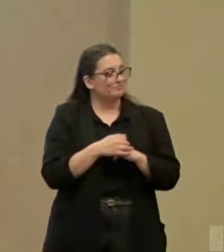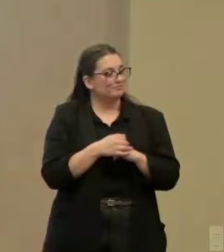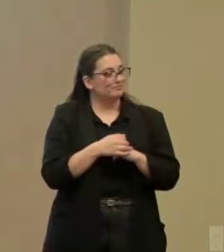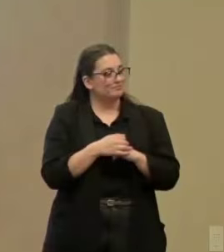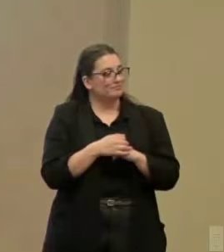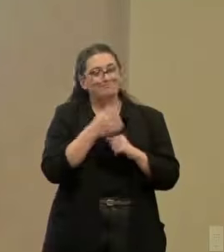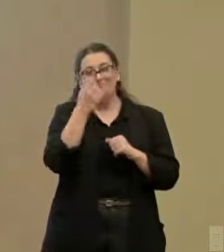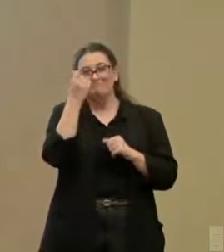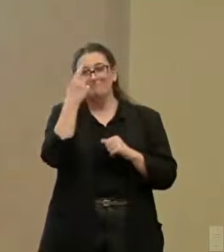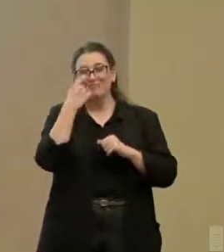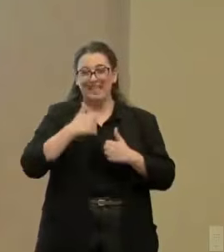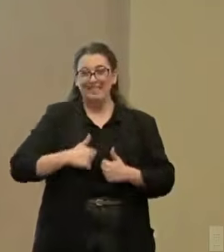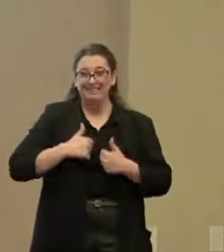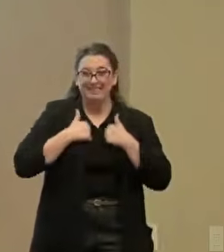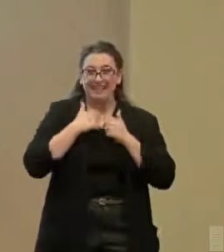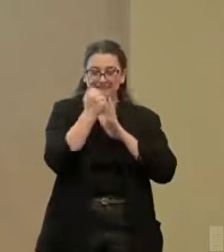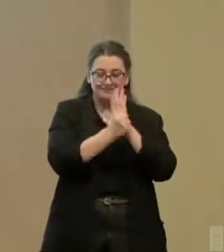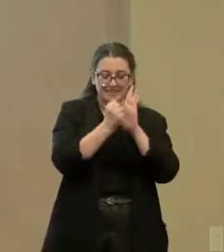different stages of life too.